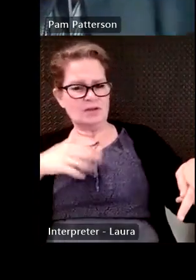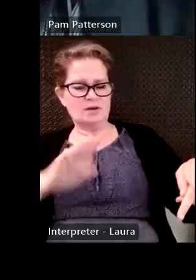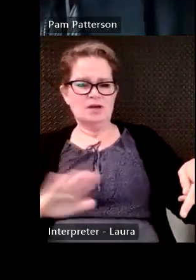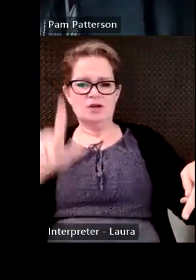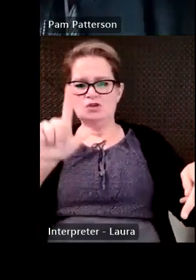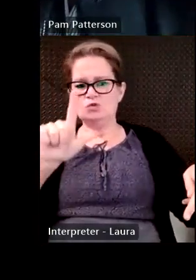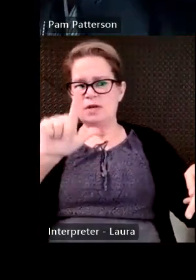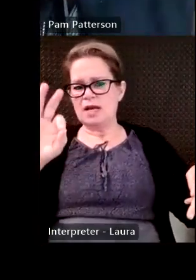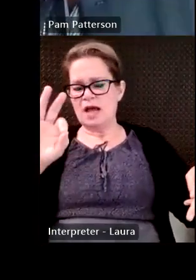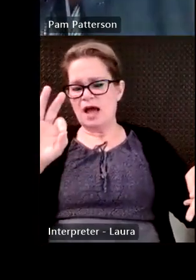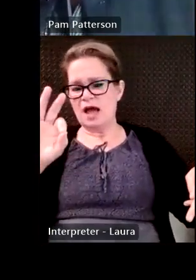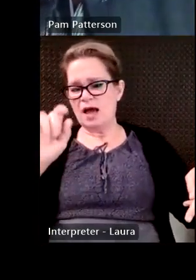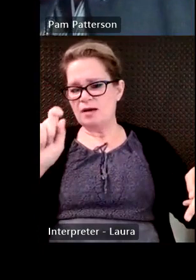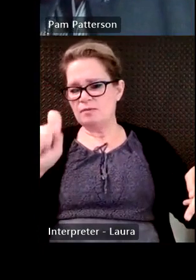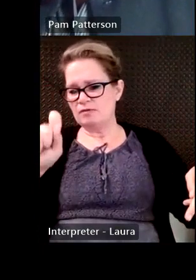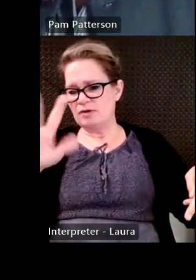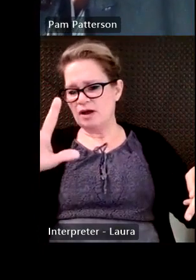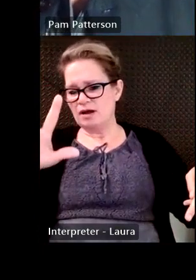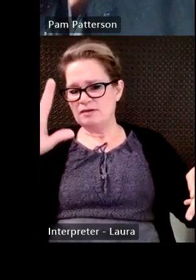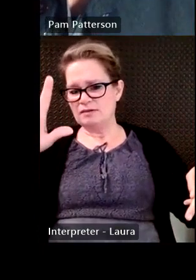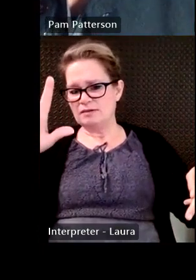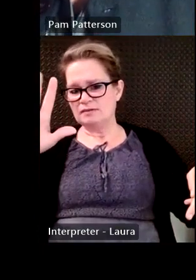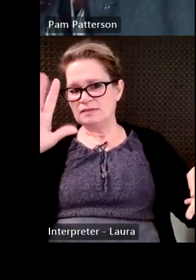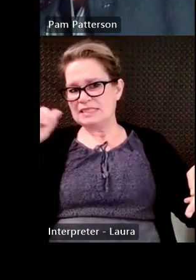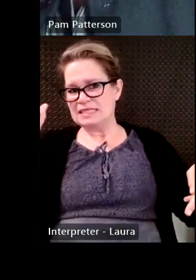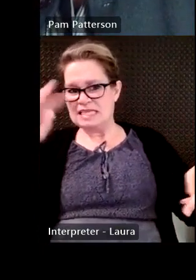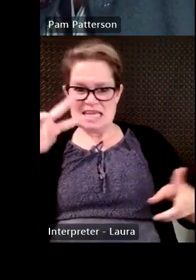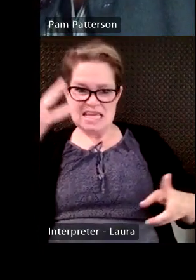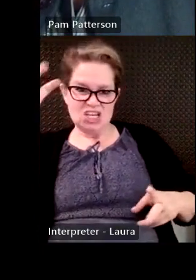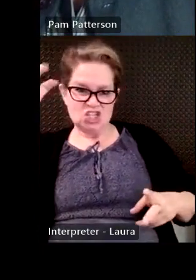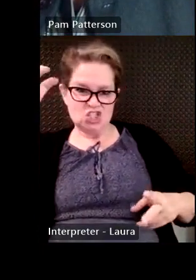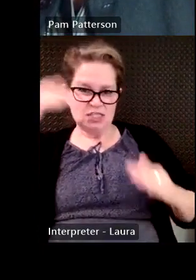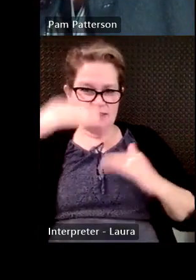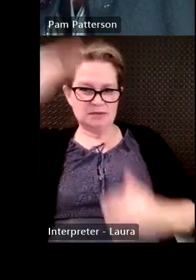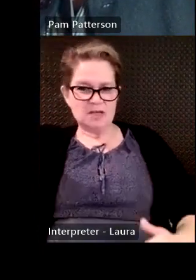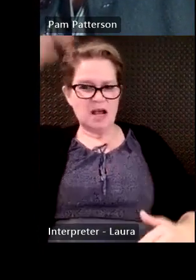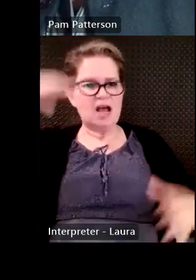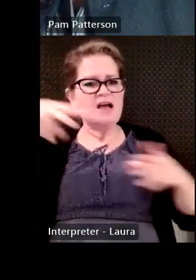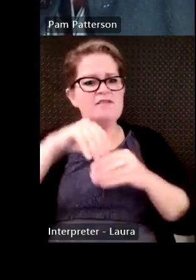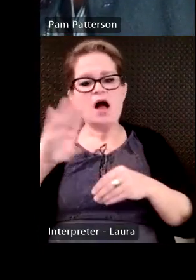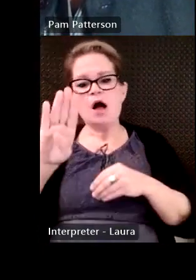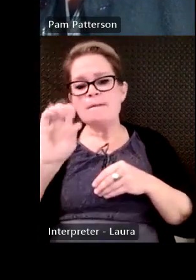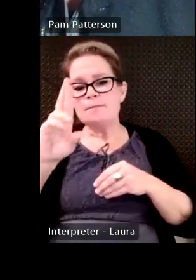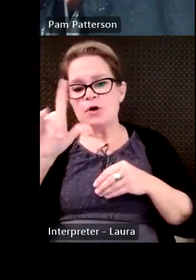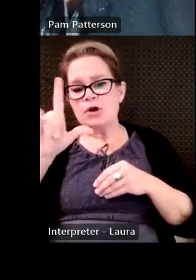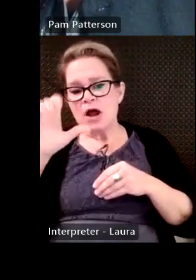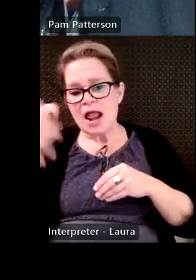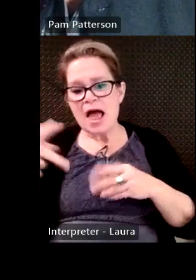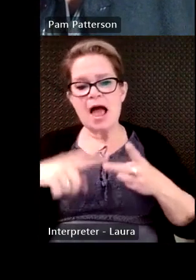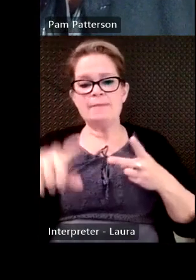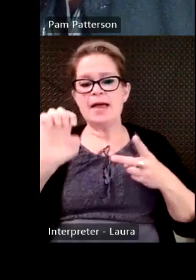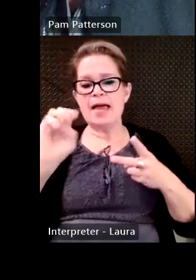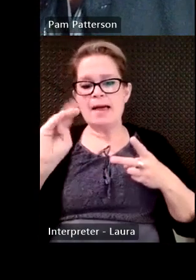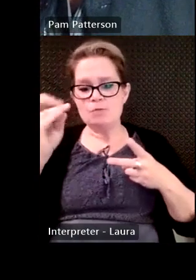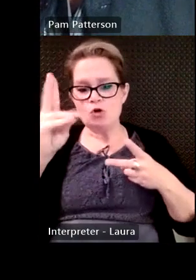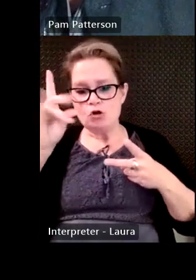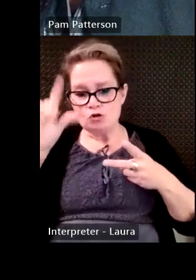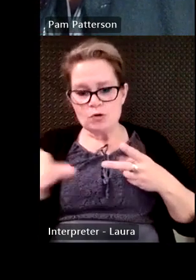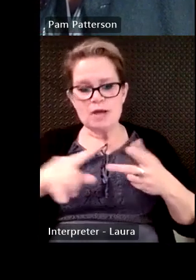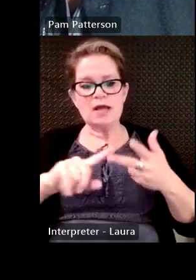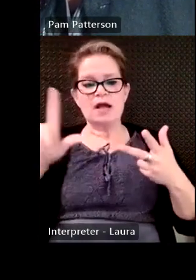head to toe, pinky to pinky. It's made of burlap, embroidery floss, red yarn, Post-it notes,